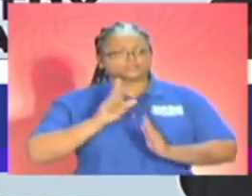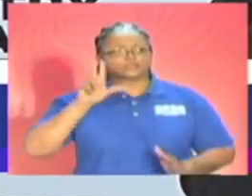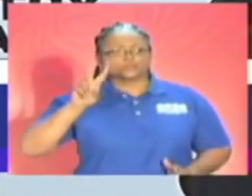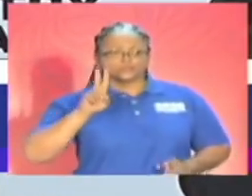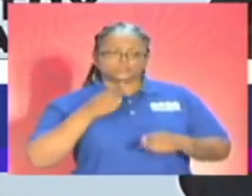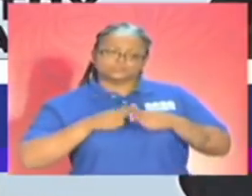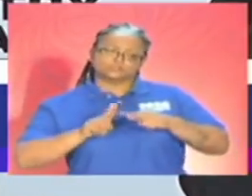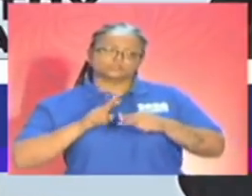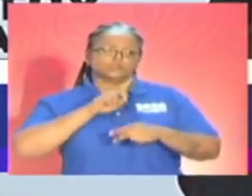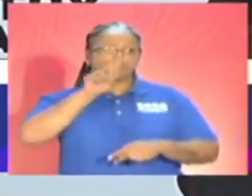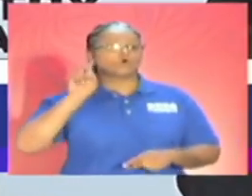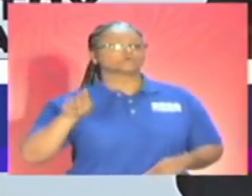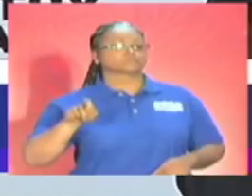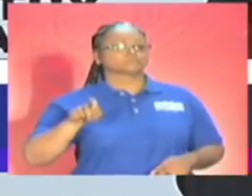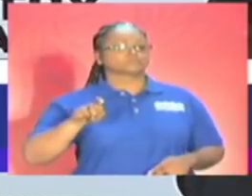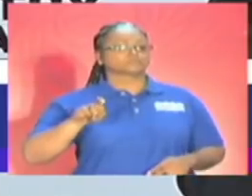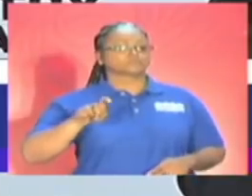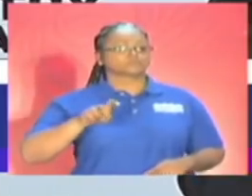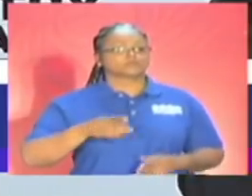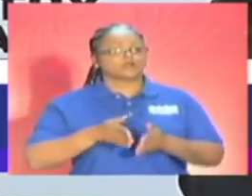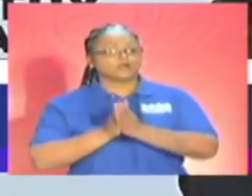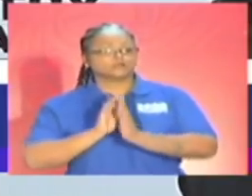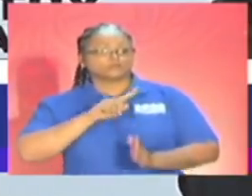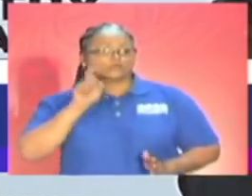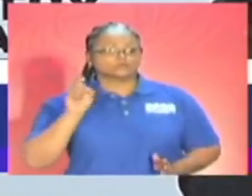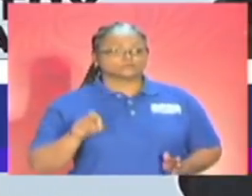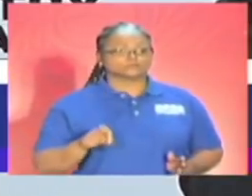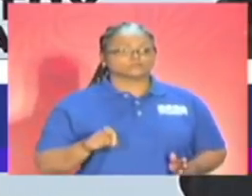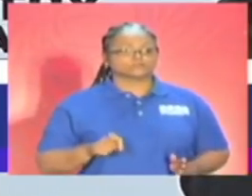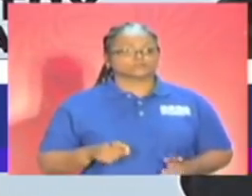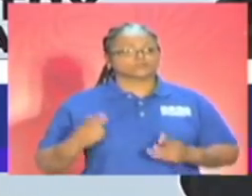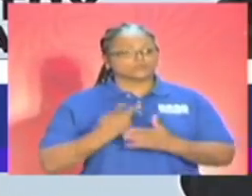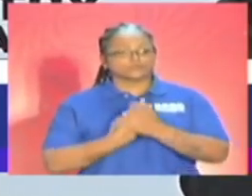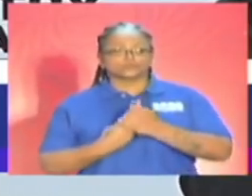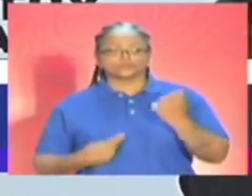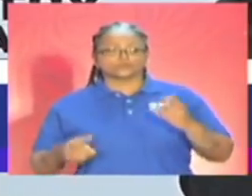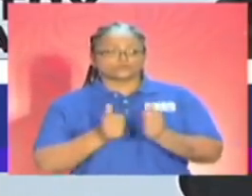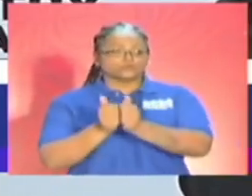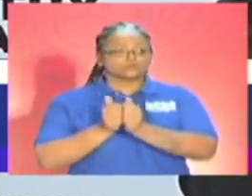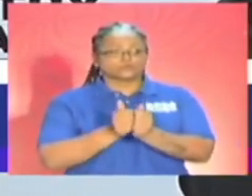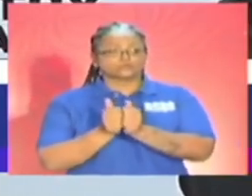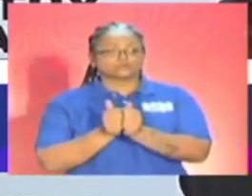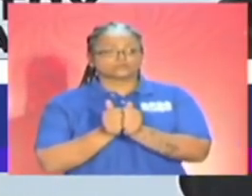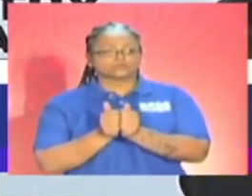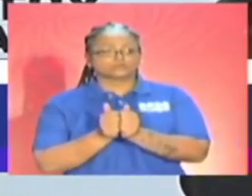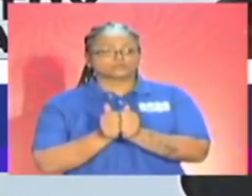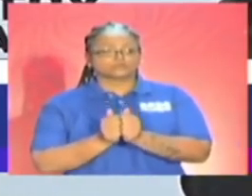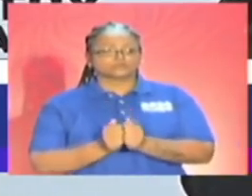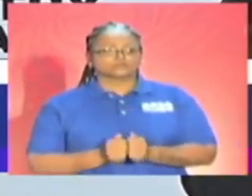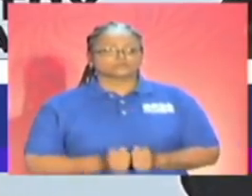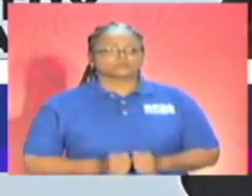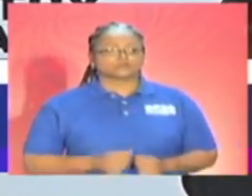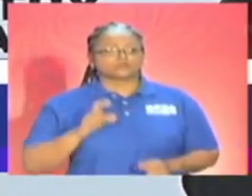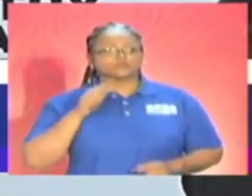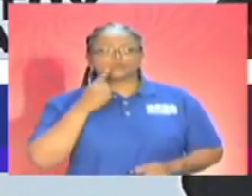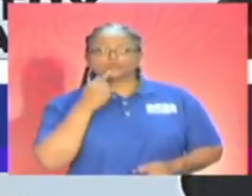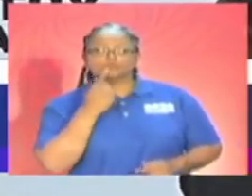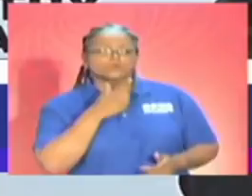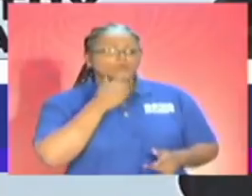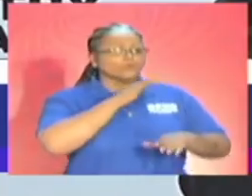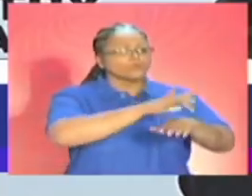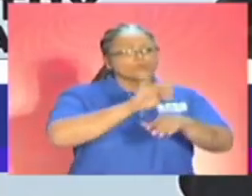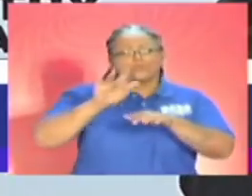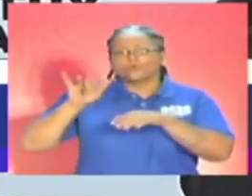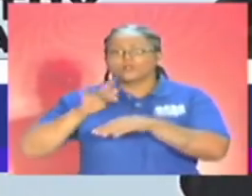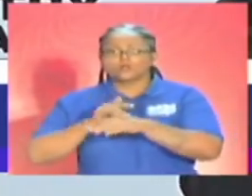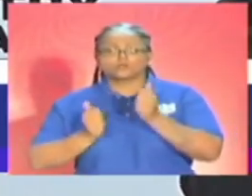questions. Please ask your questions one right after the other to the relevant members of the panel. And of course, if time permits,